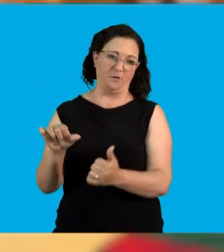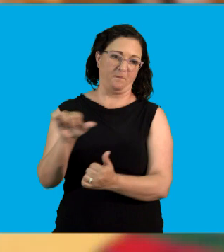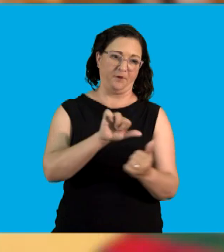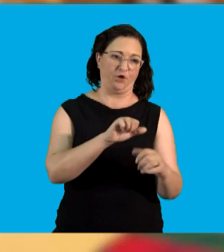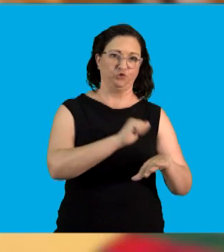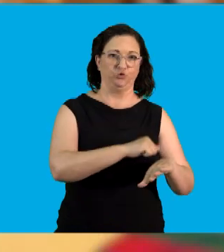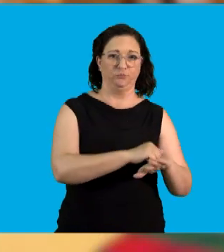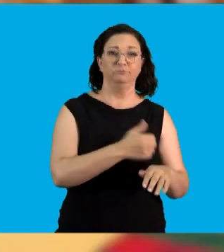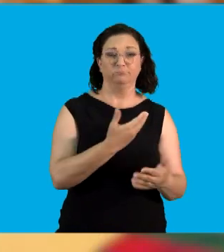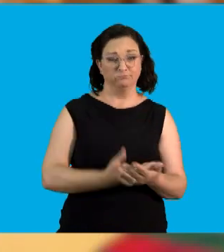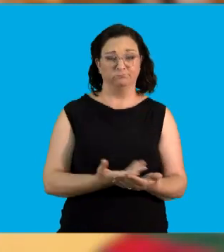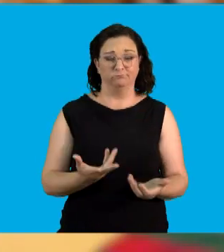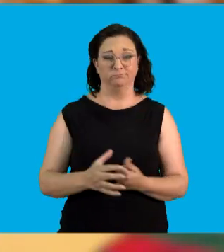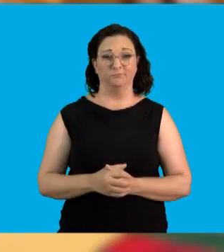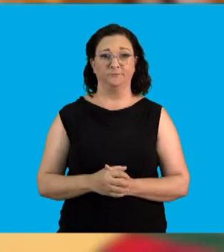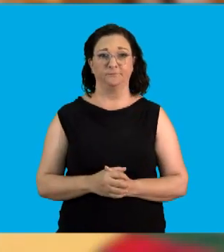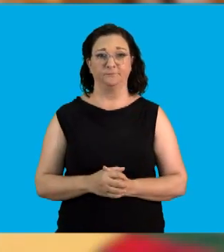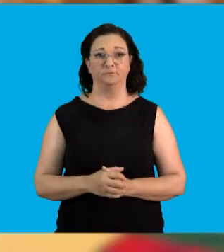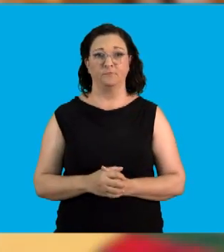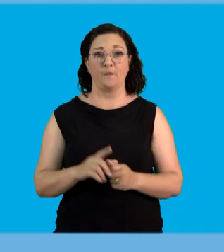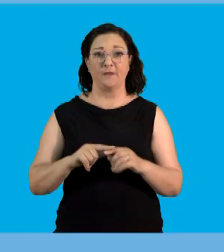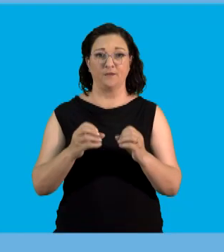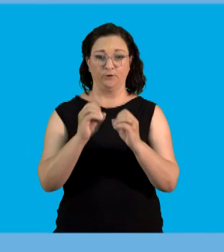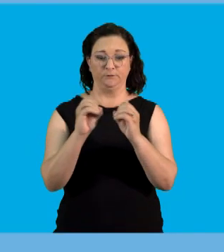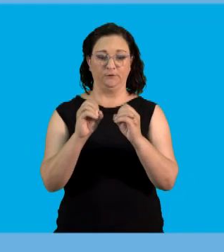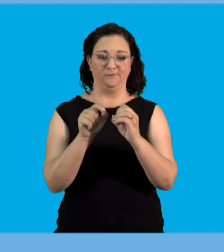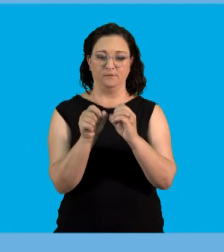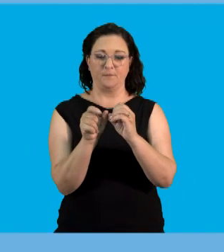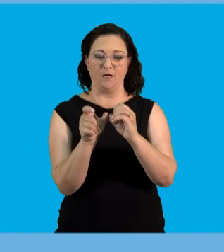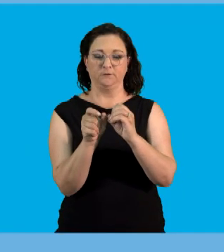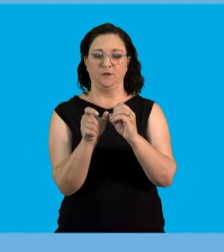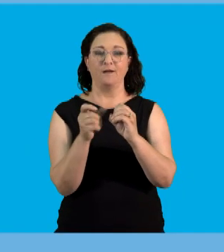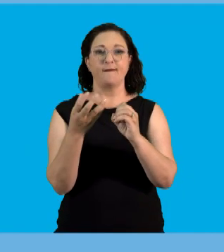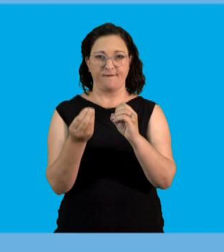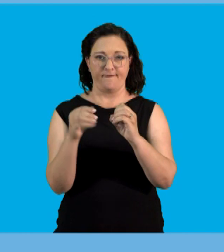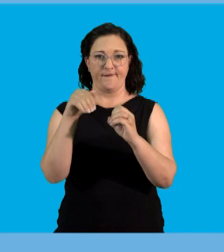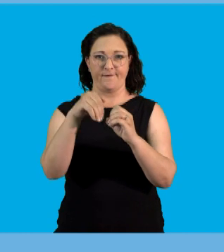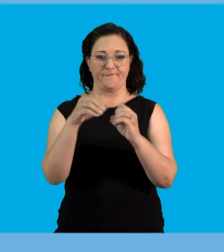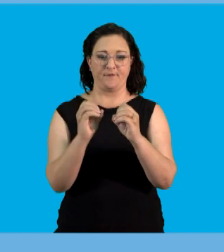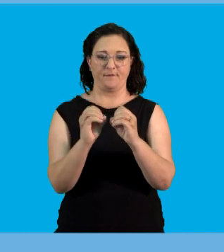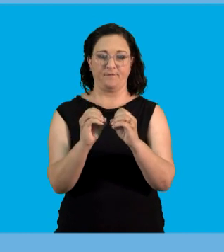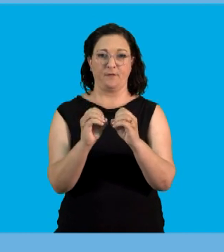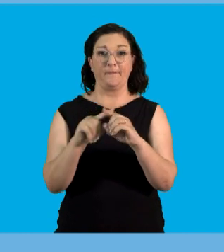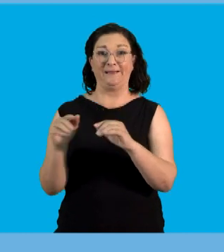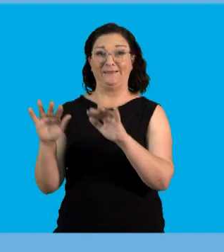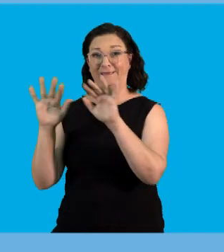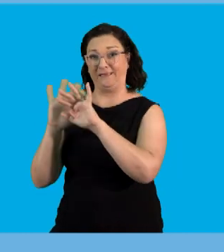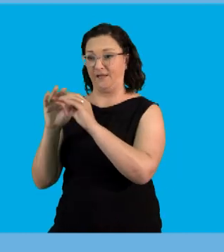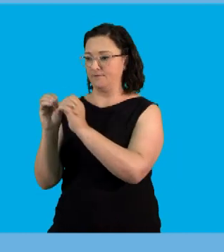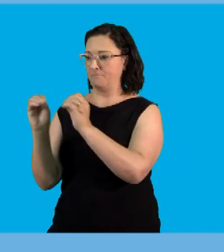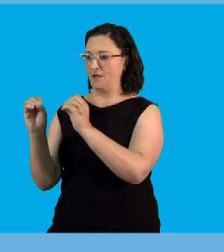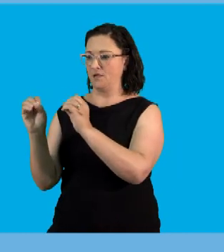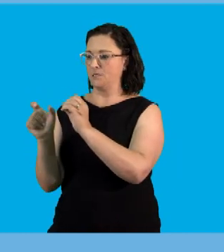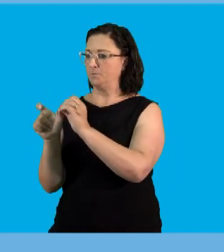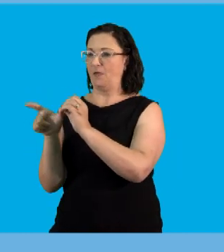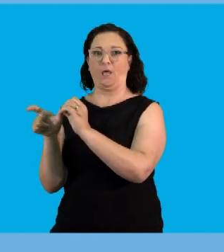when we are removing the energy. Now, there are spaces between particles of matter, and particles in a gas have large